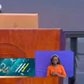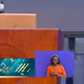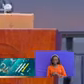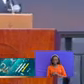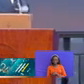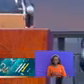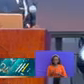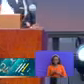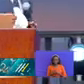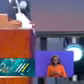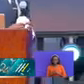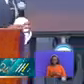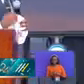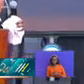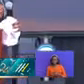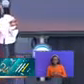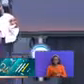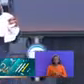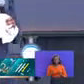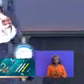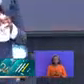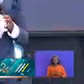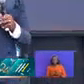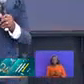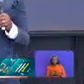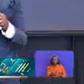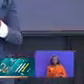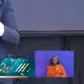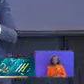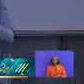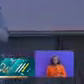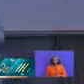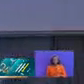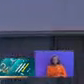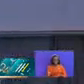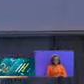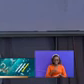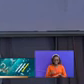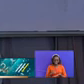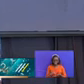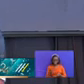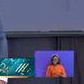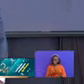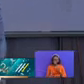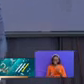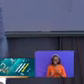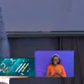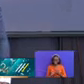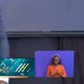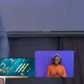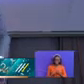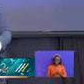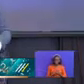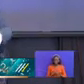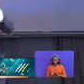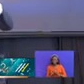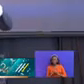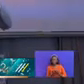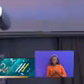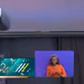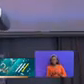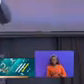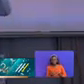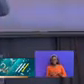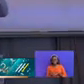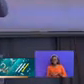study but when Solomon is writing the last book he's in a drunken Stater and he writes in